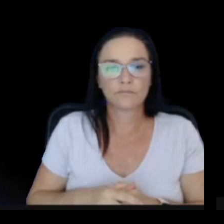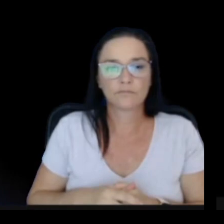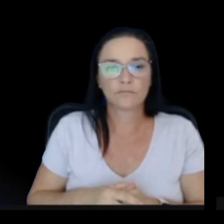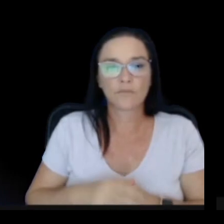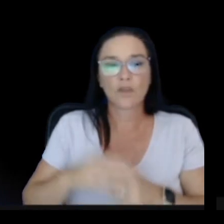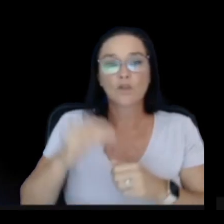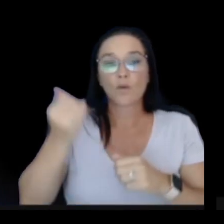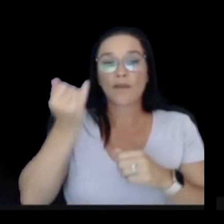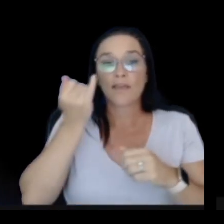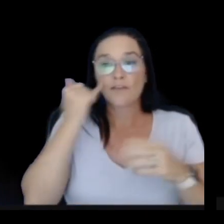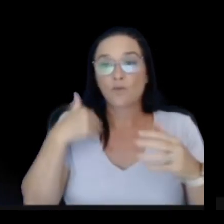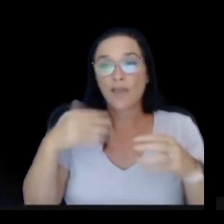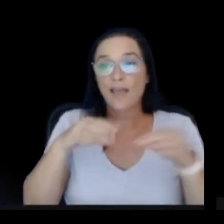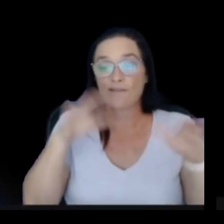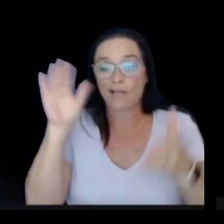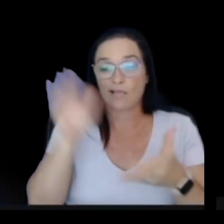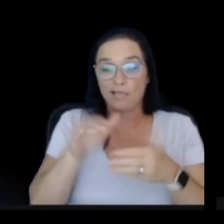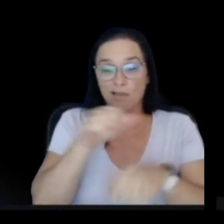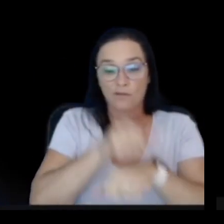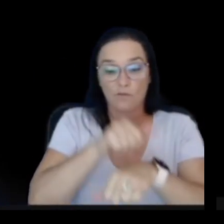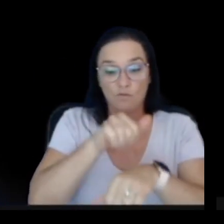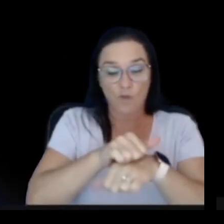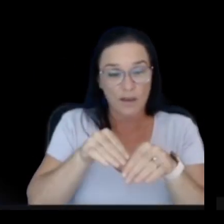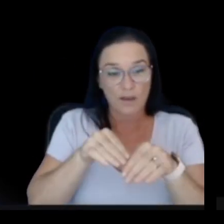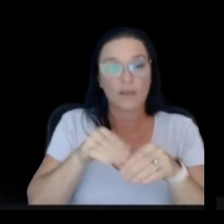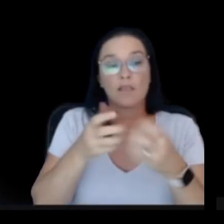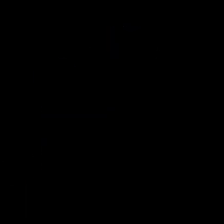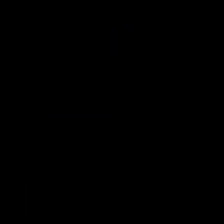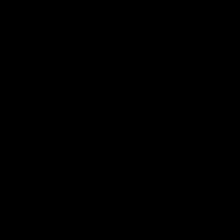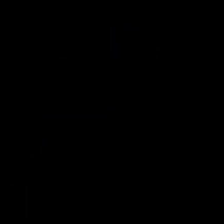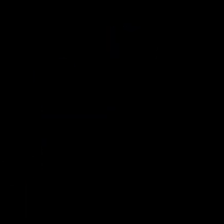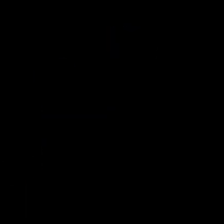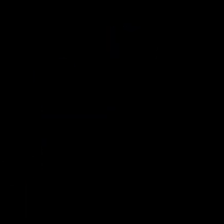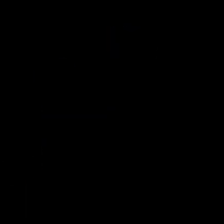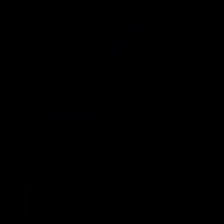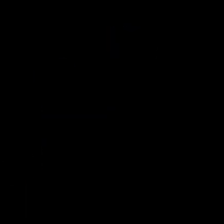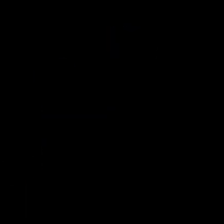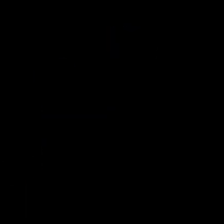might be what we're seeing on both Mauna Loa and Kīlauea. And that's our summary for this week.